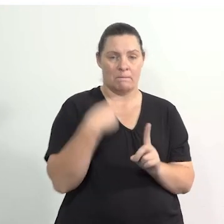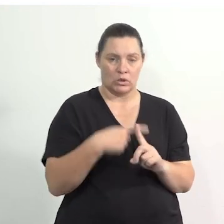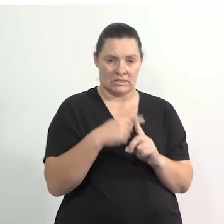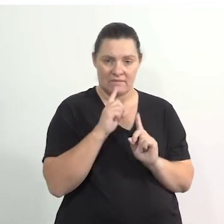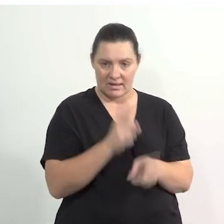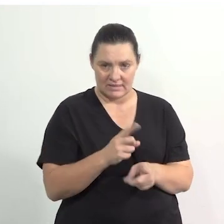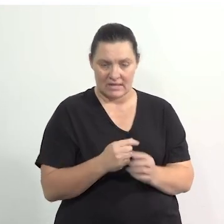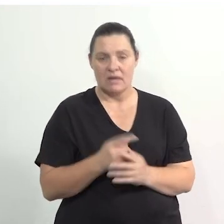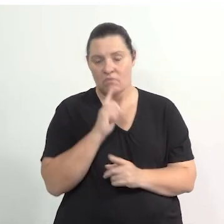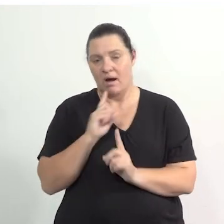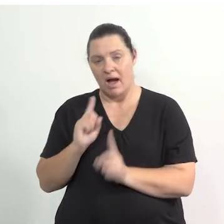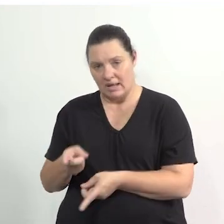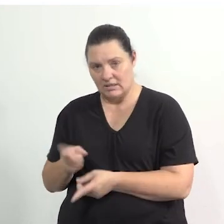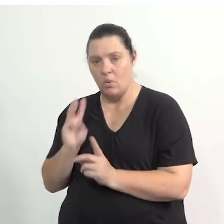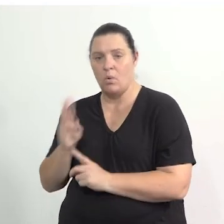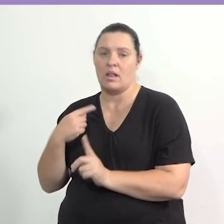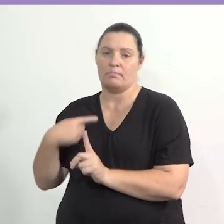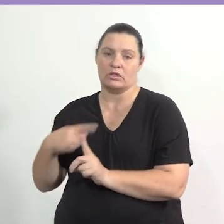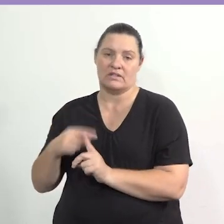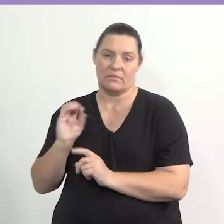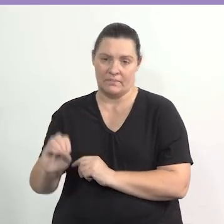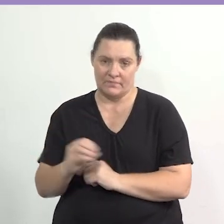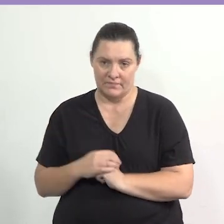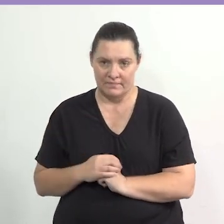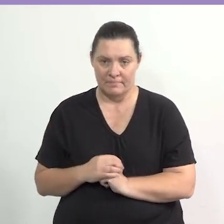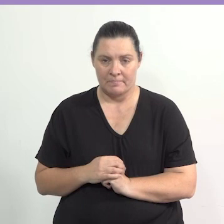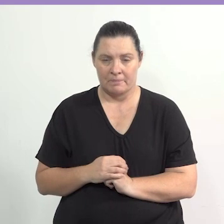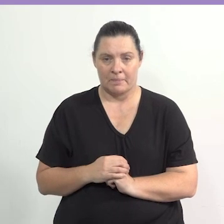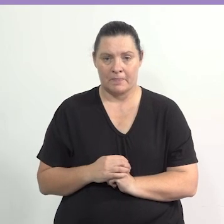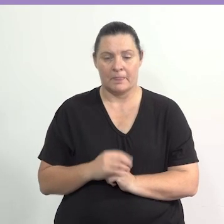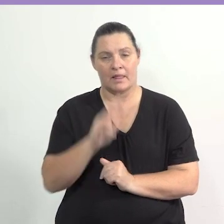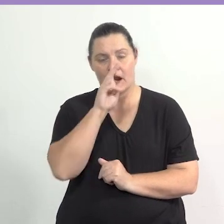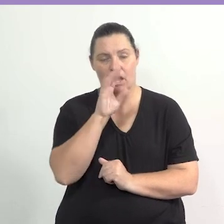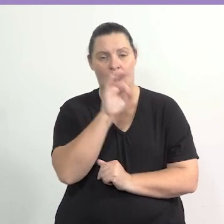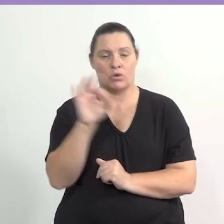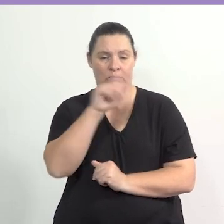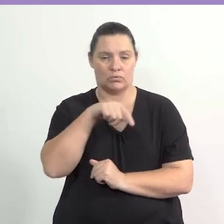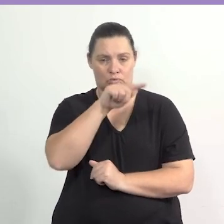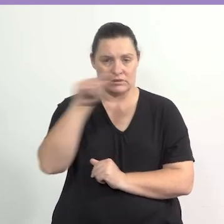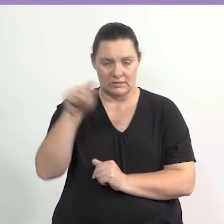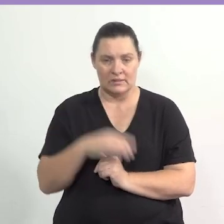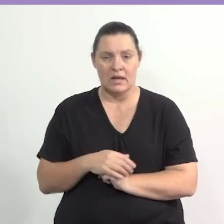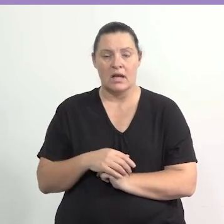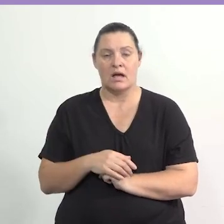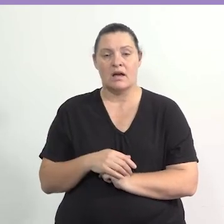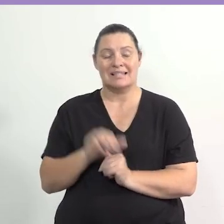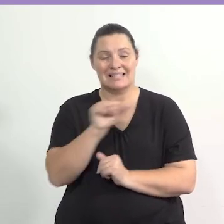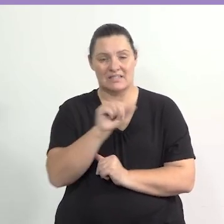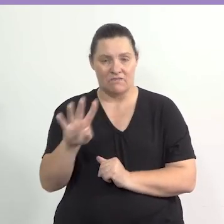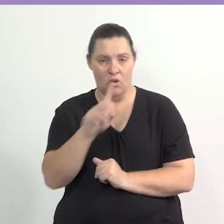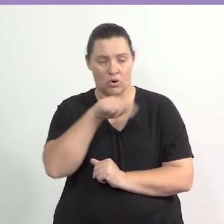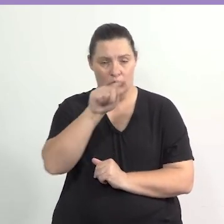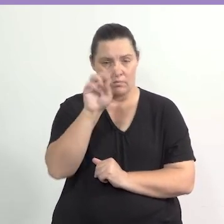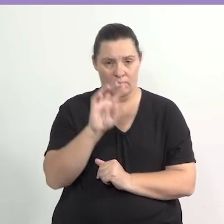cubing a positive answer, then your answer is going to be a positive. Let's look at the cube roots. So the cube root of